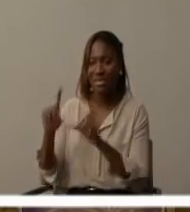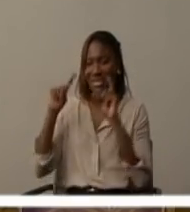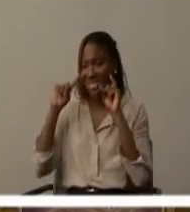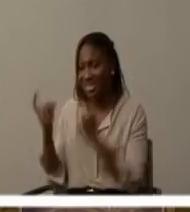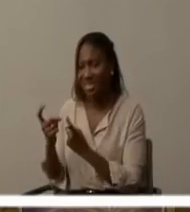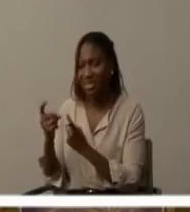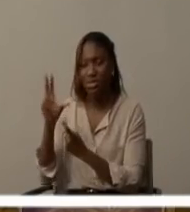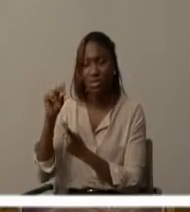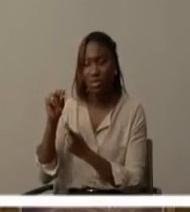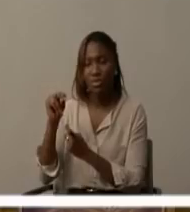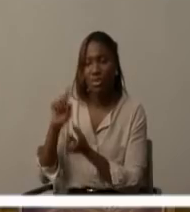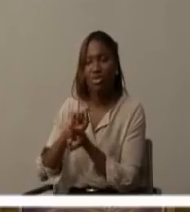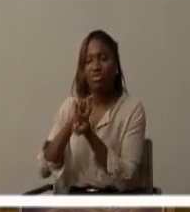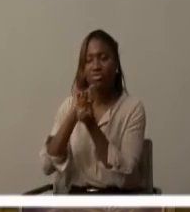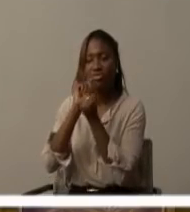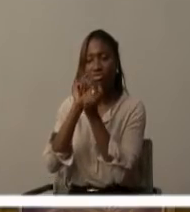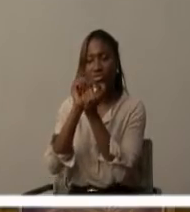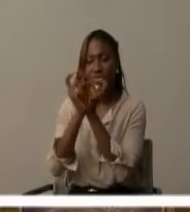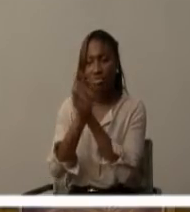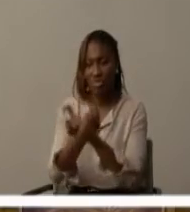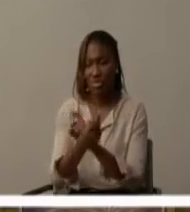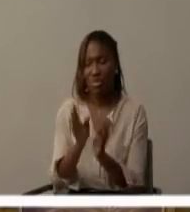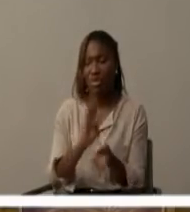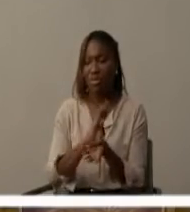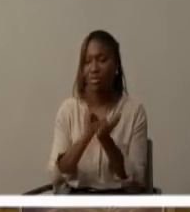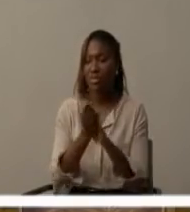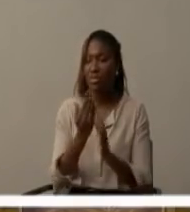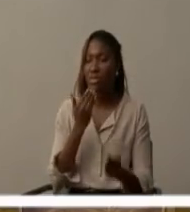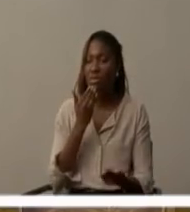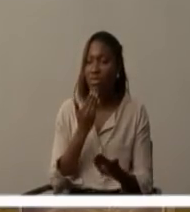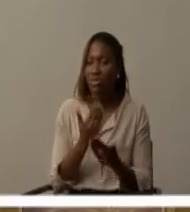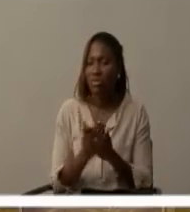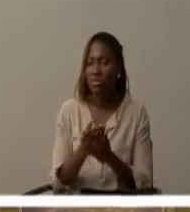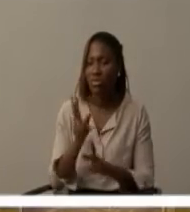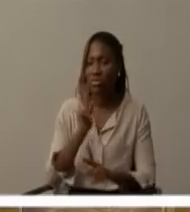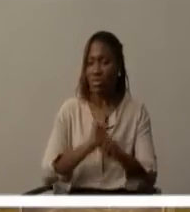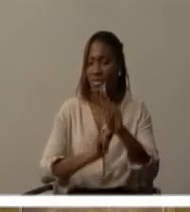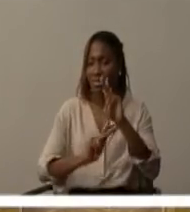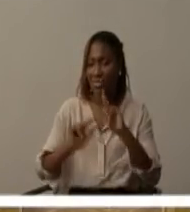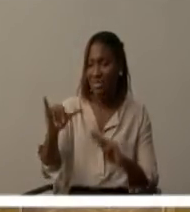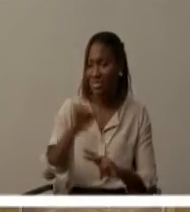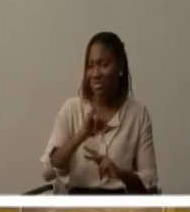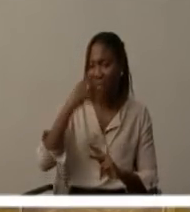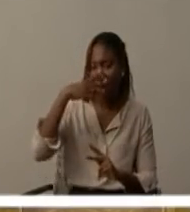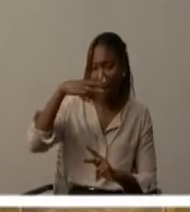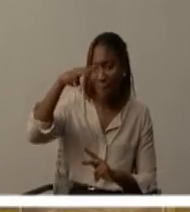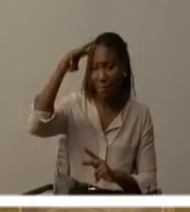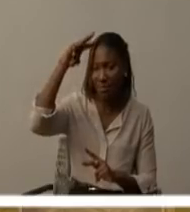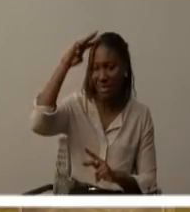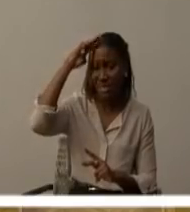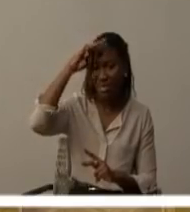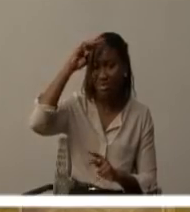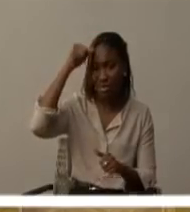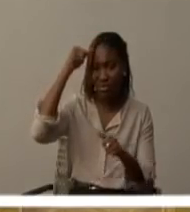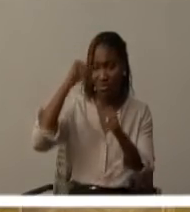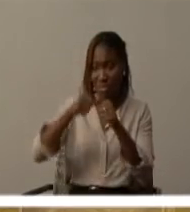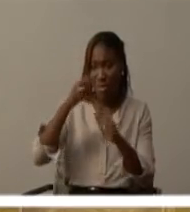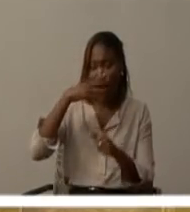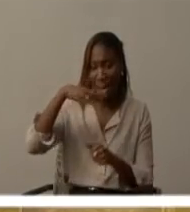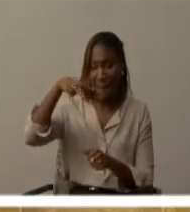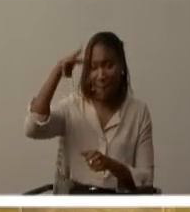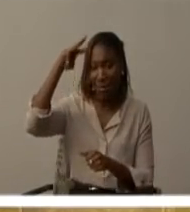people that he called us to be in our baptism. Because it is in baptism that he rolled the graves open. It is in